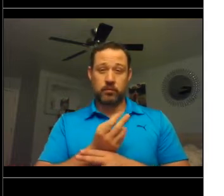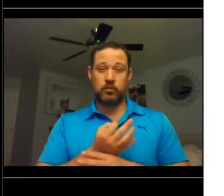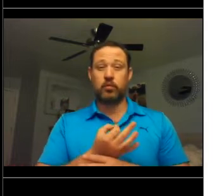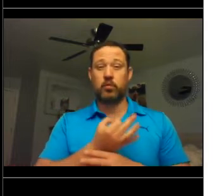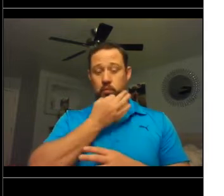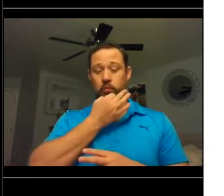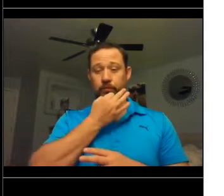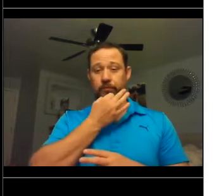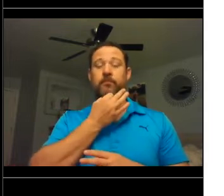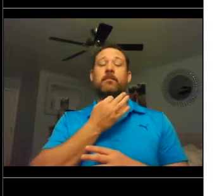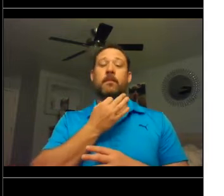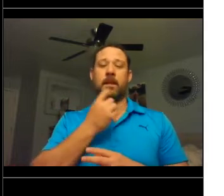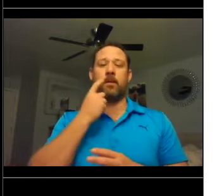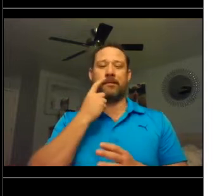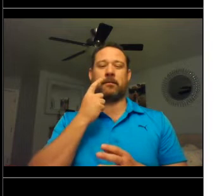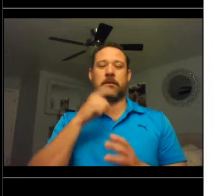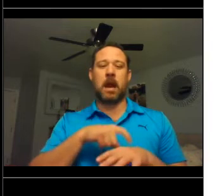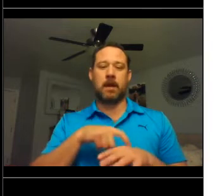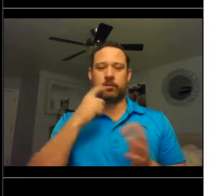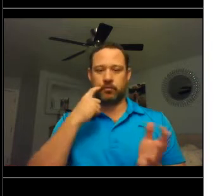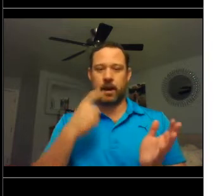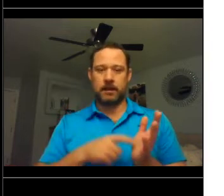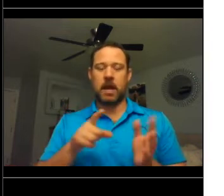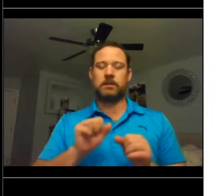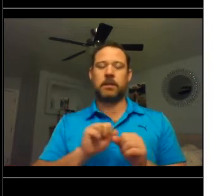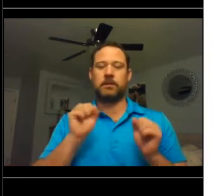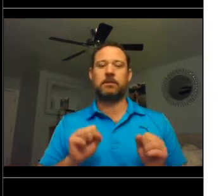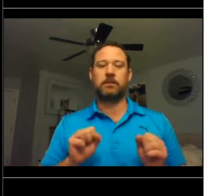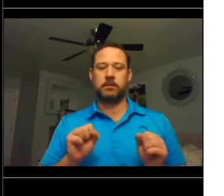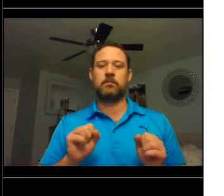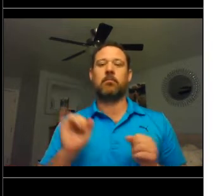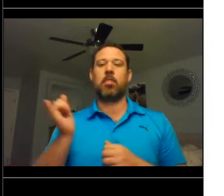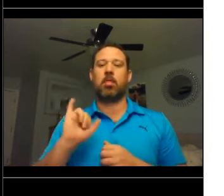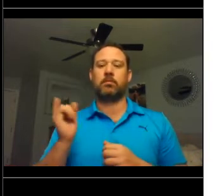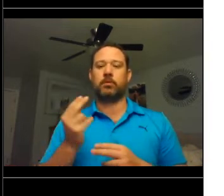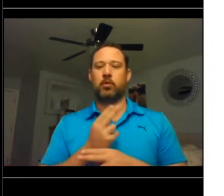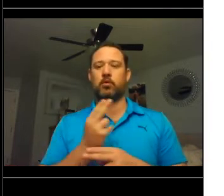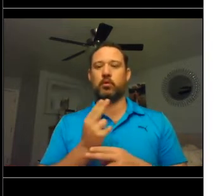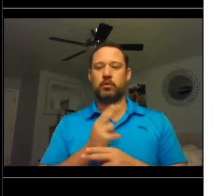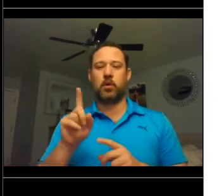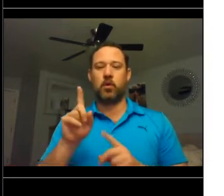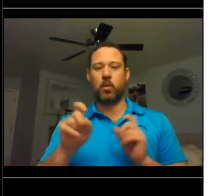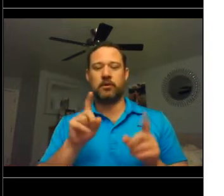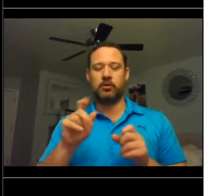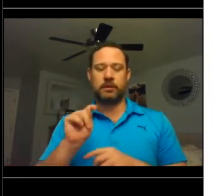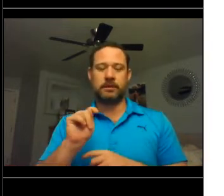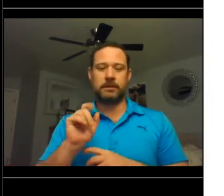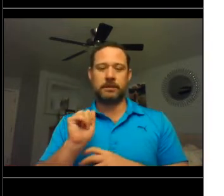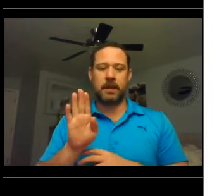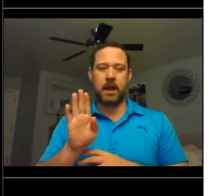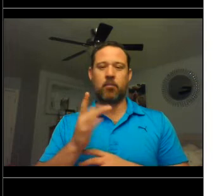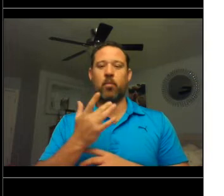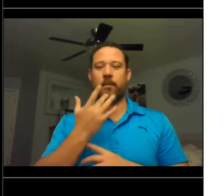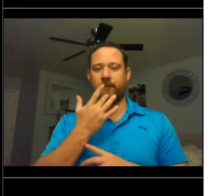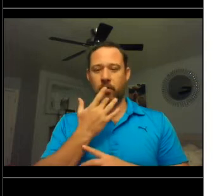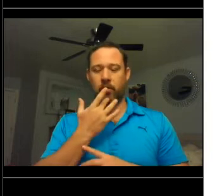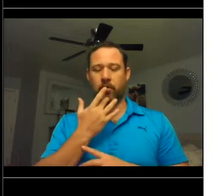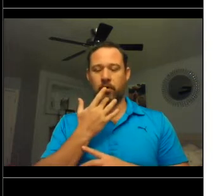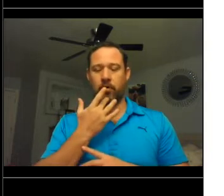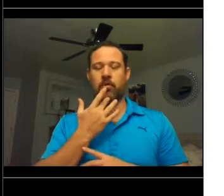that we have time to recognize you in the system. You can also use the questions tab. We prefer that over the chat if